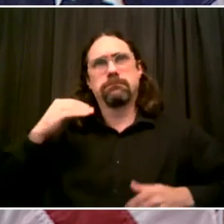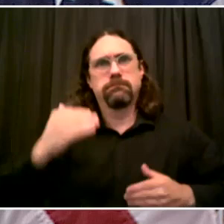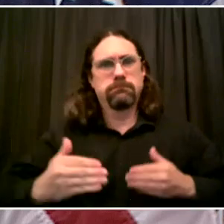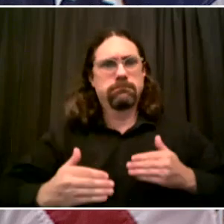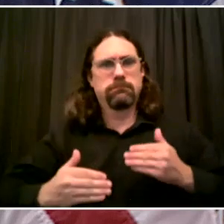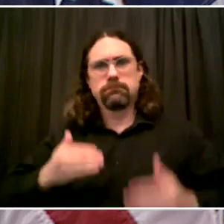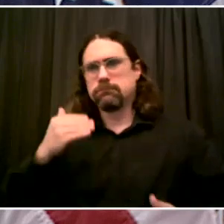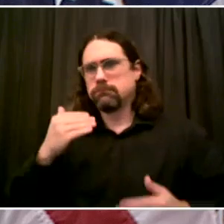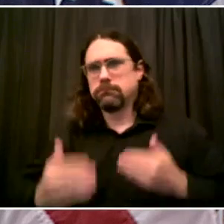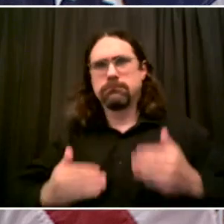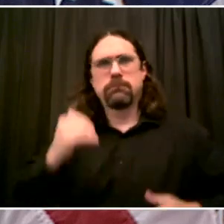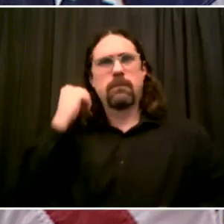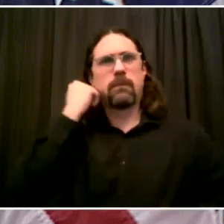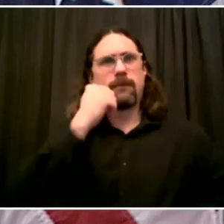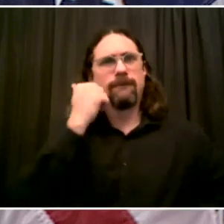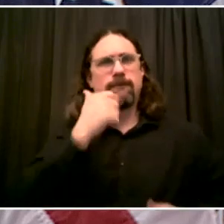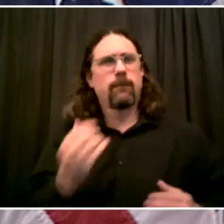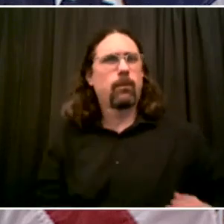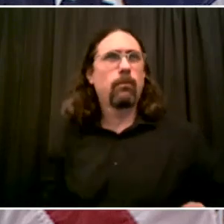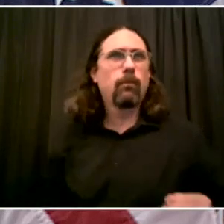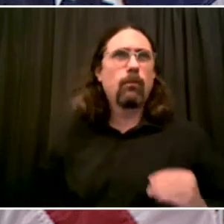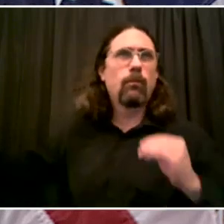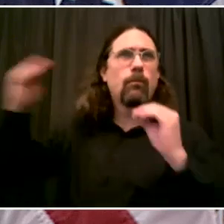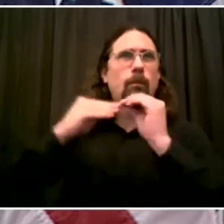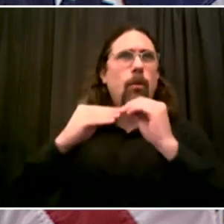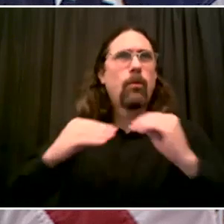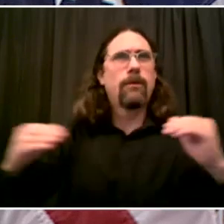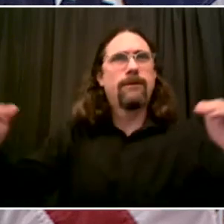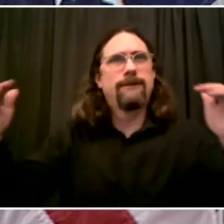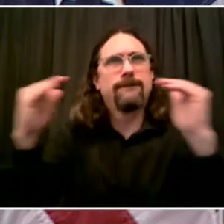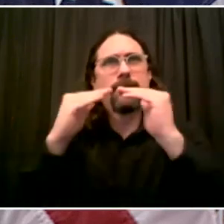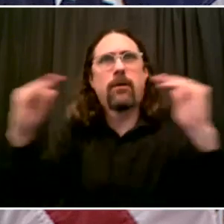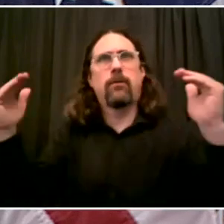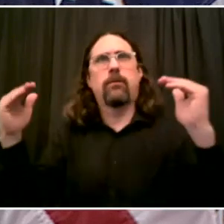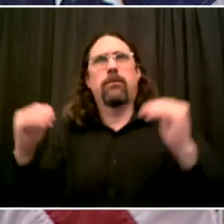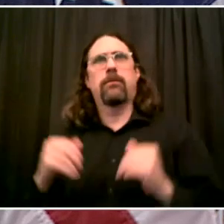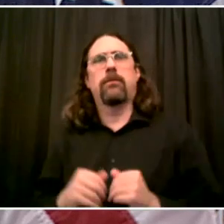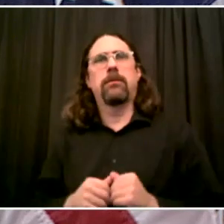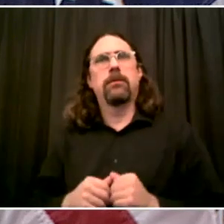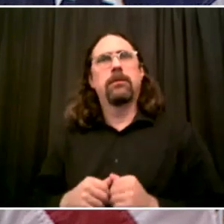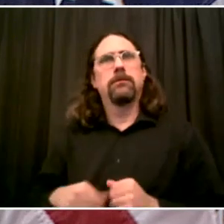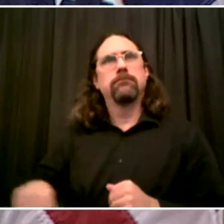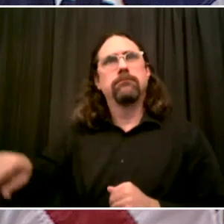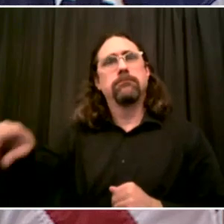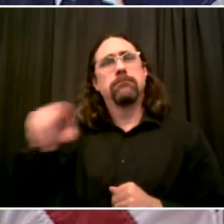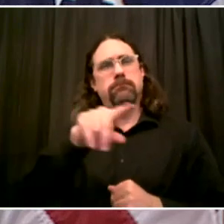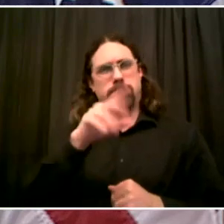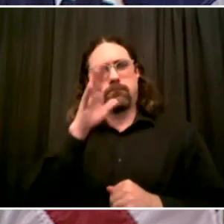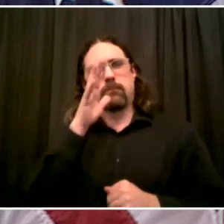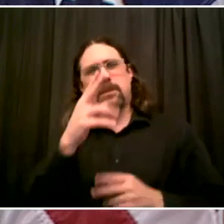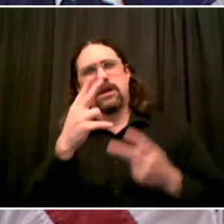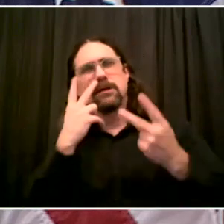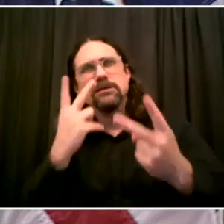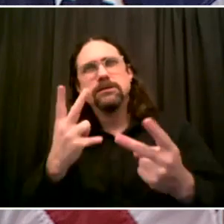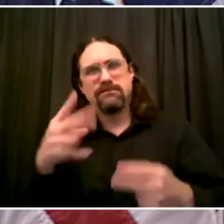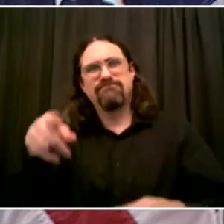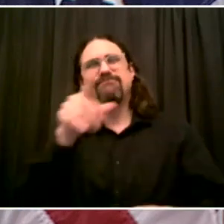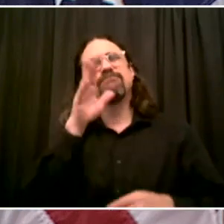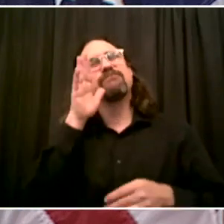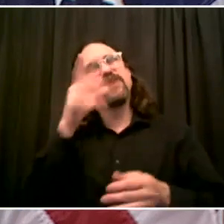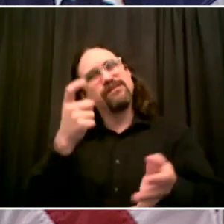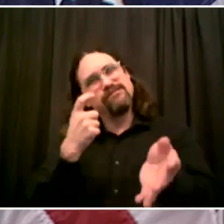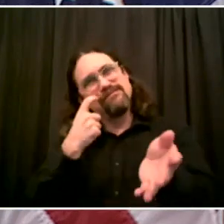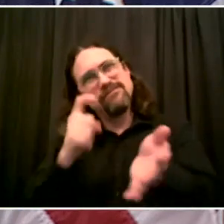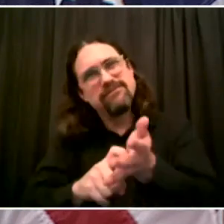this city can walk down the street and feel they are safe from crime, but they also are